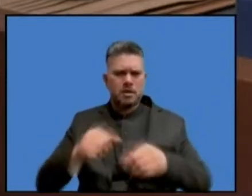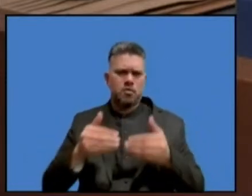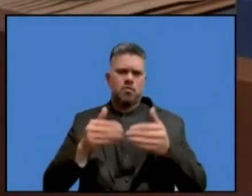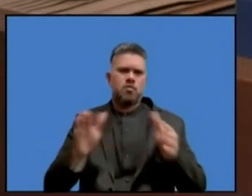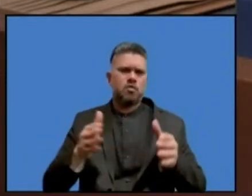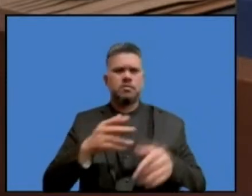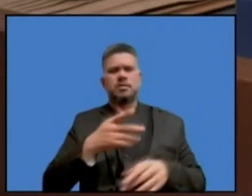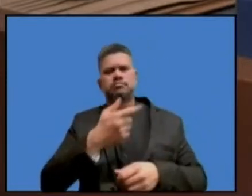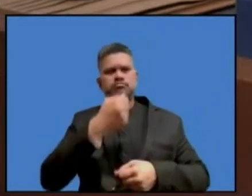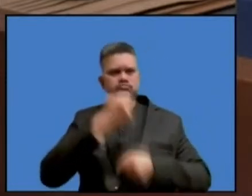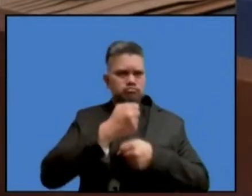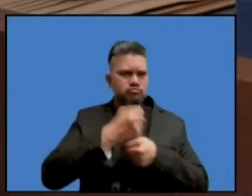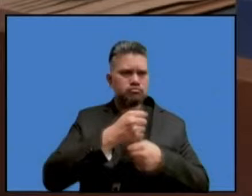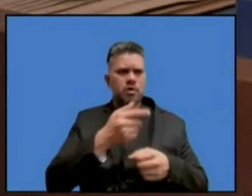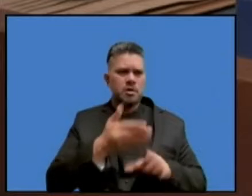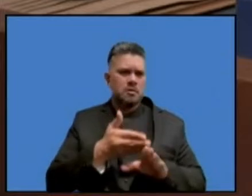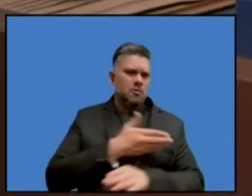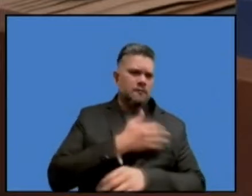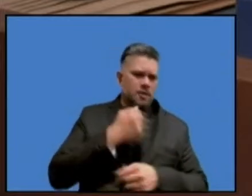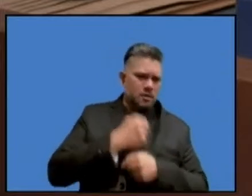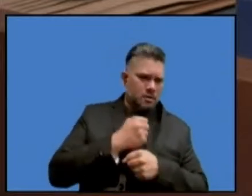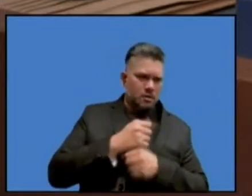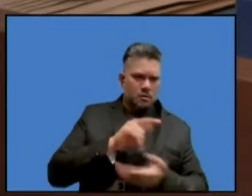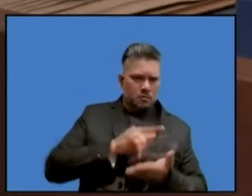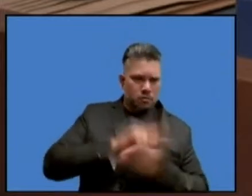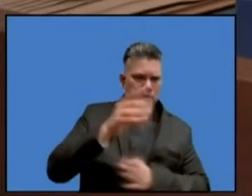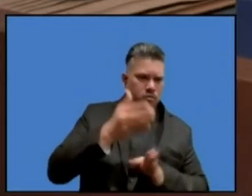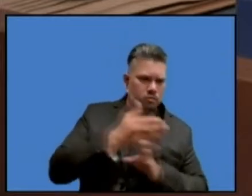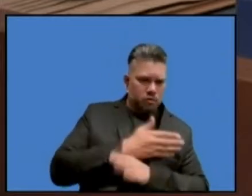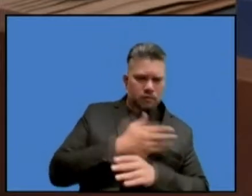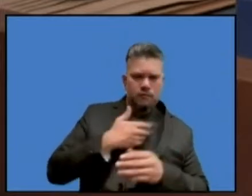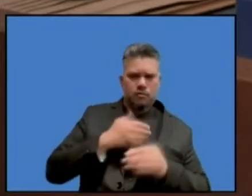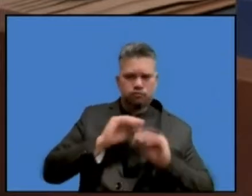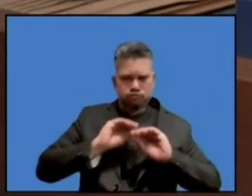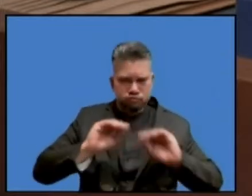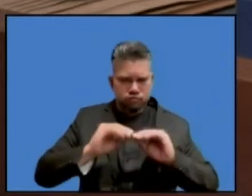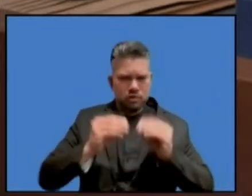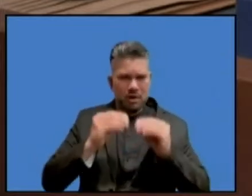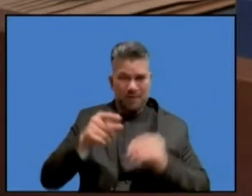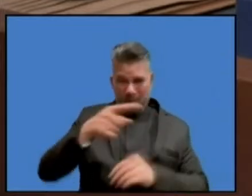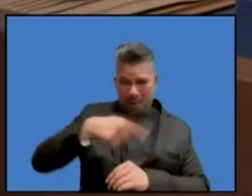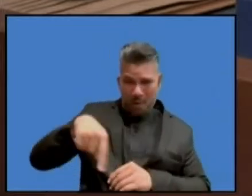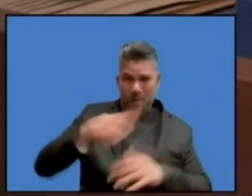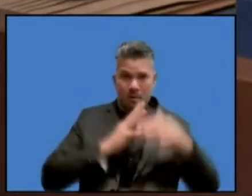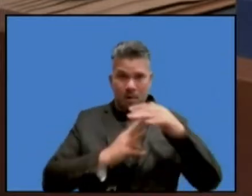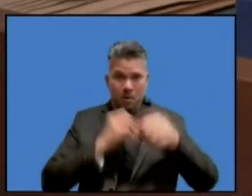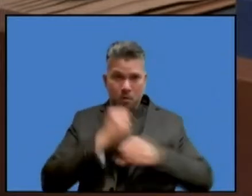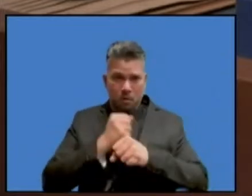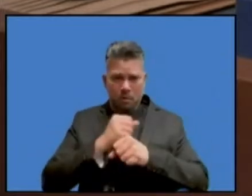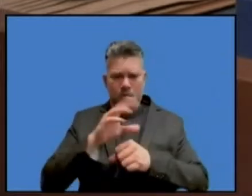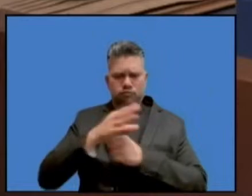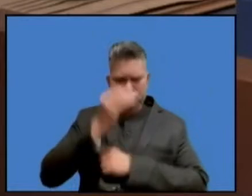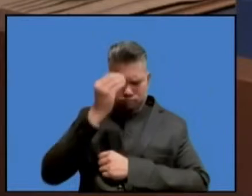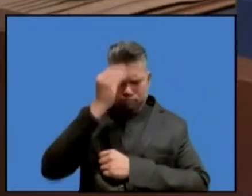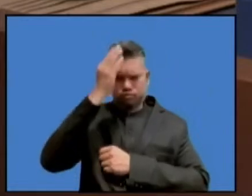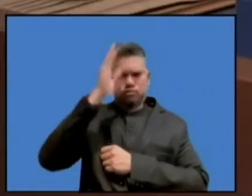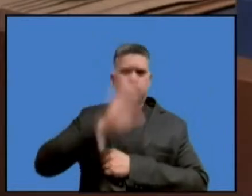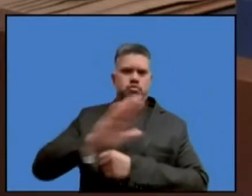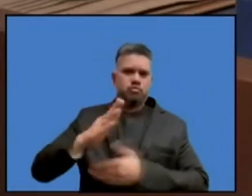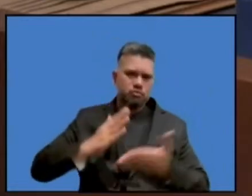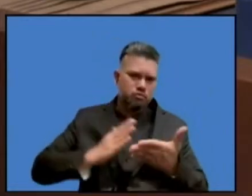orientation seminar, pre-departure orientation seminars, which empower migrant workers with knowledge of their rights,